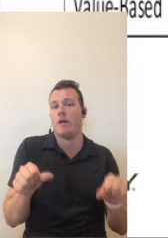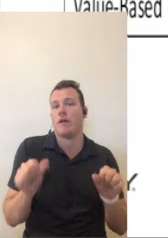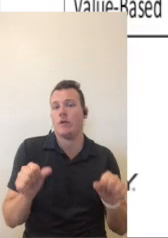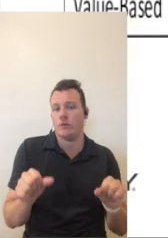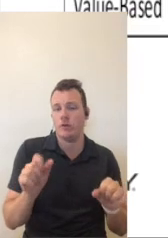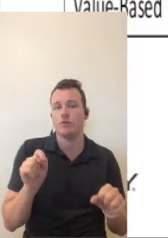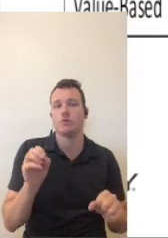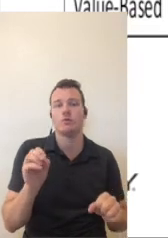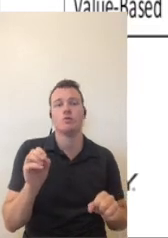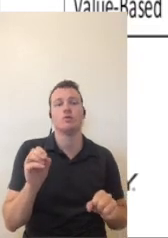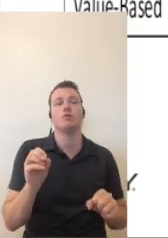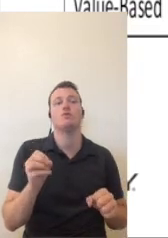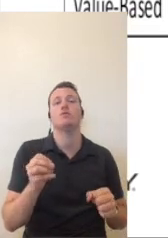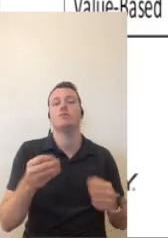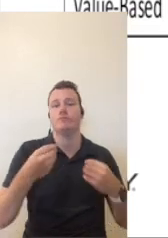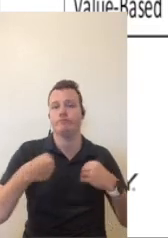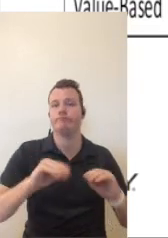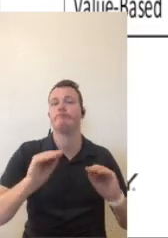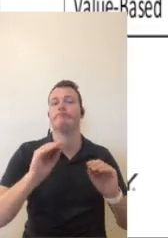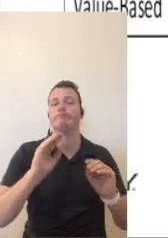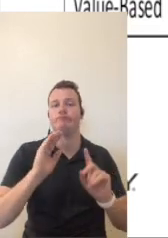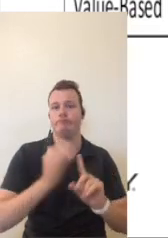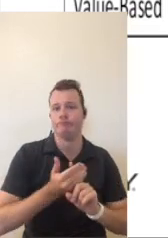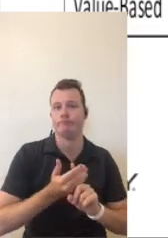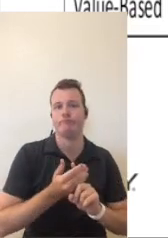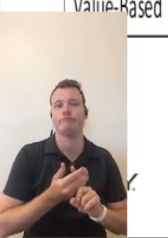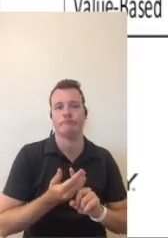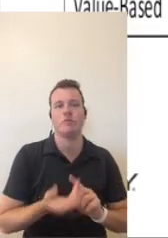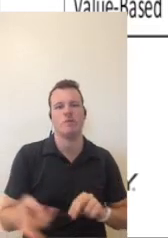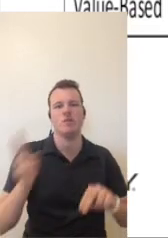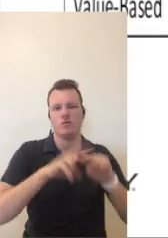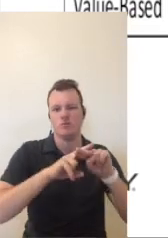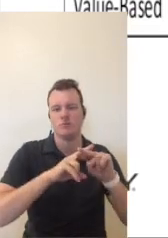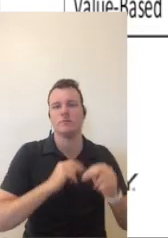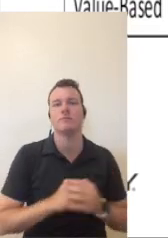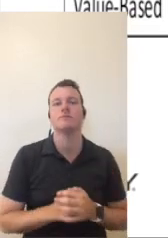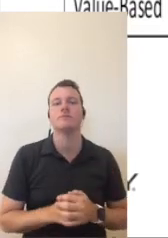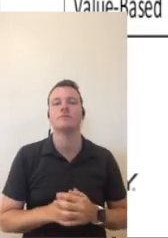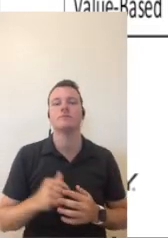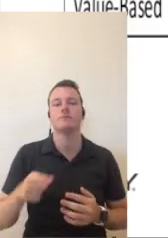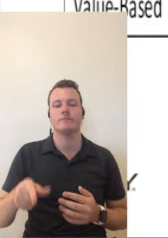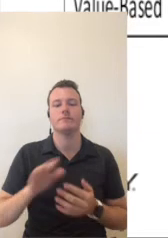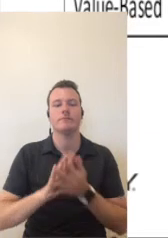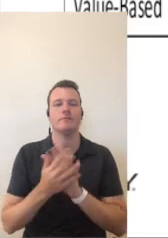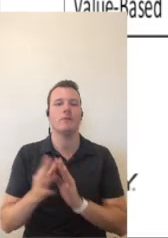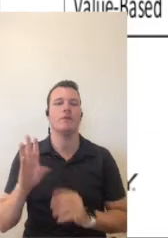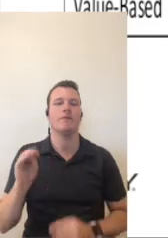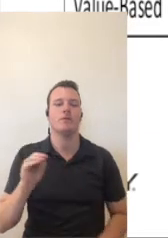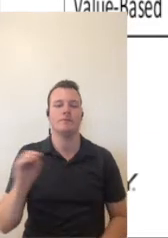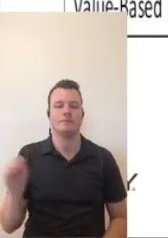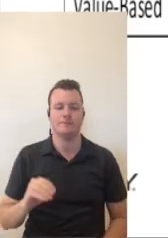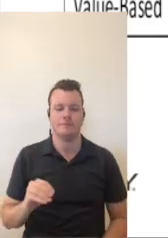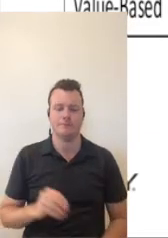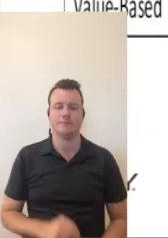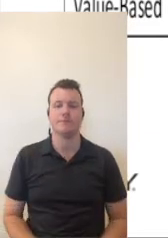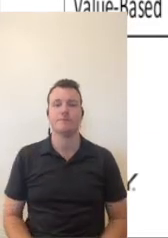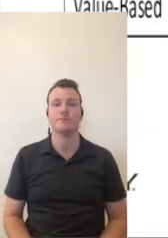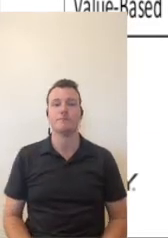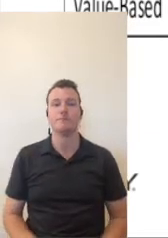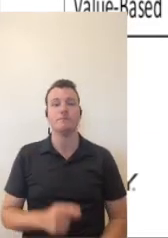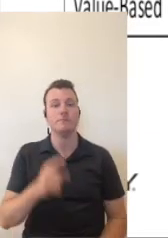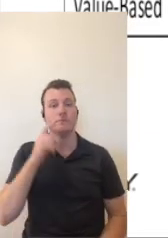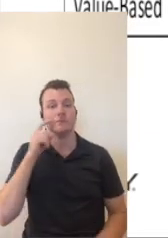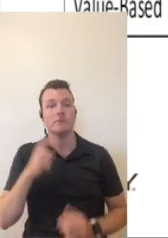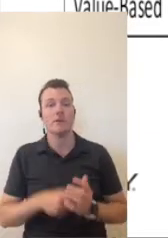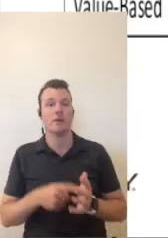about how I'm providing services, and the likelihood of acquisition or adoption goes up, okay? So in this case,